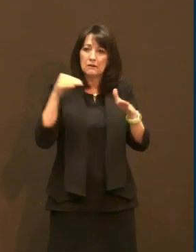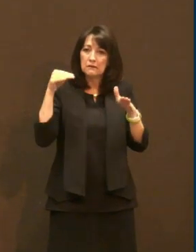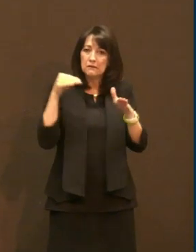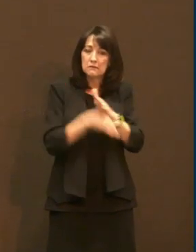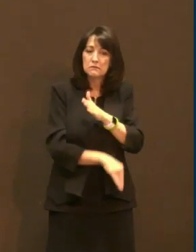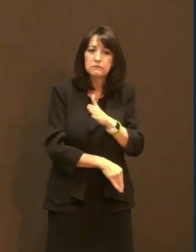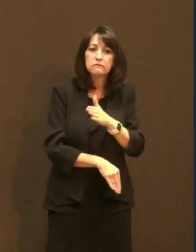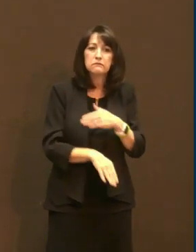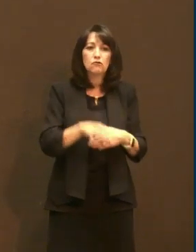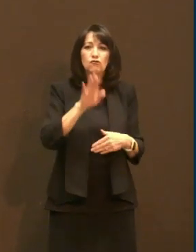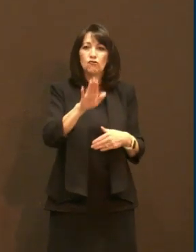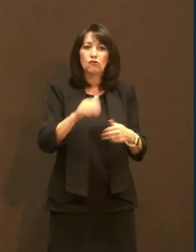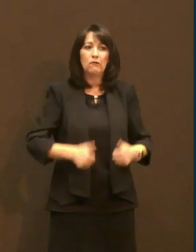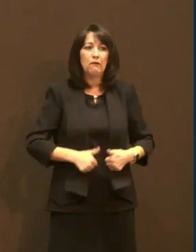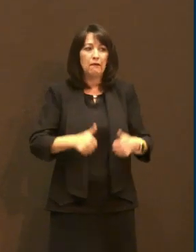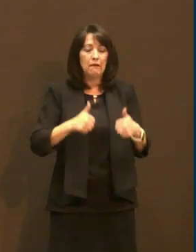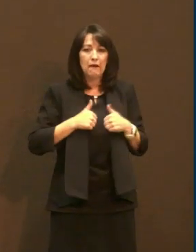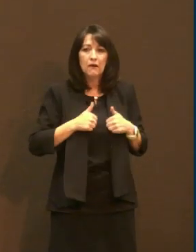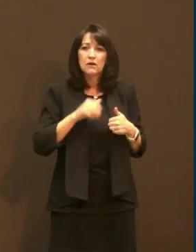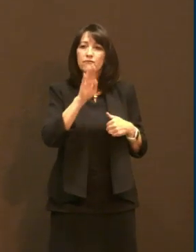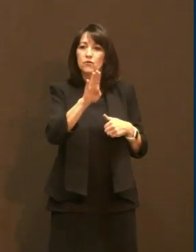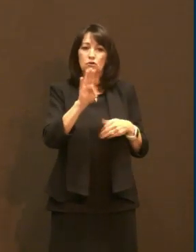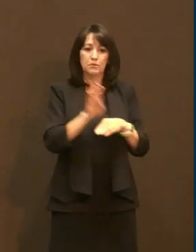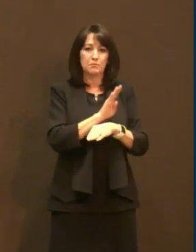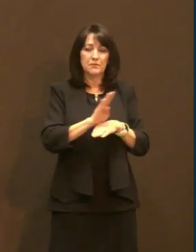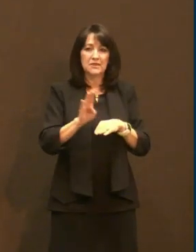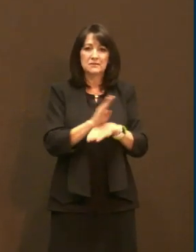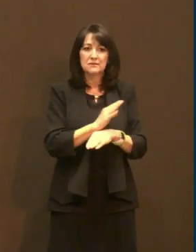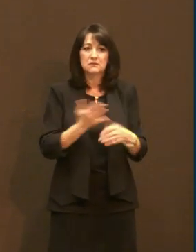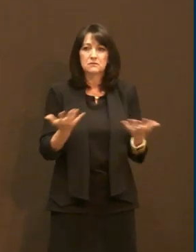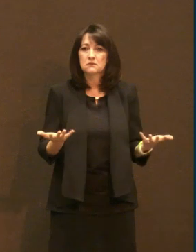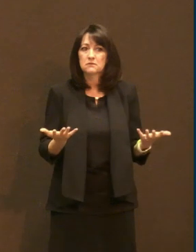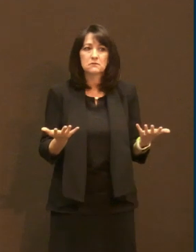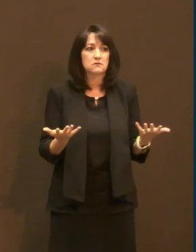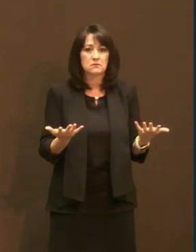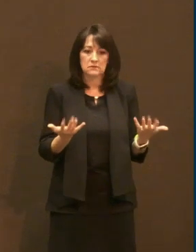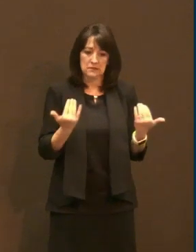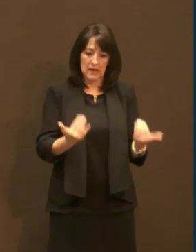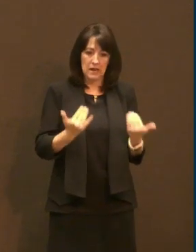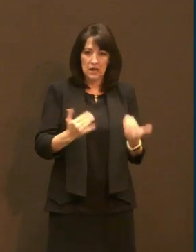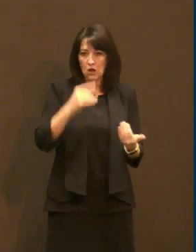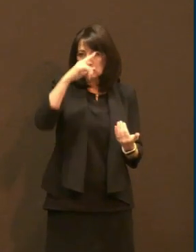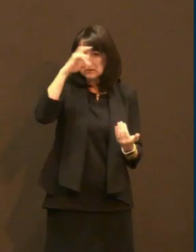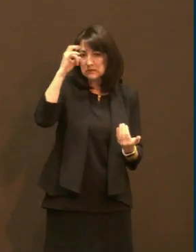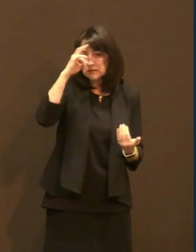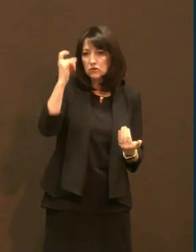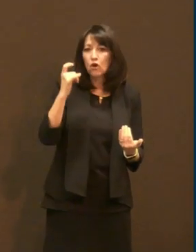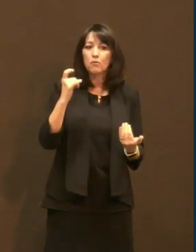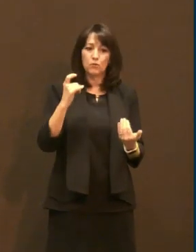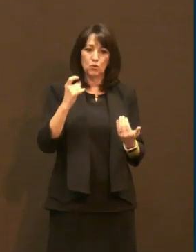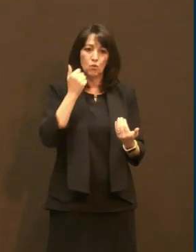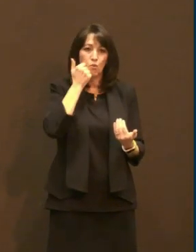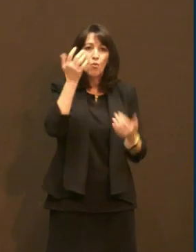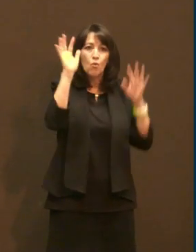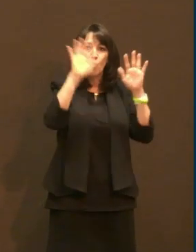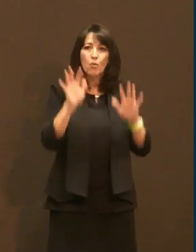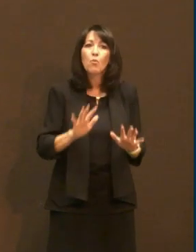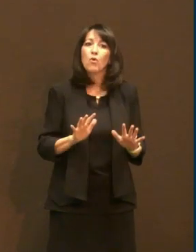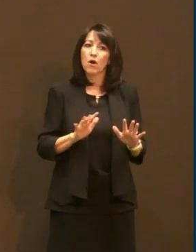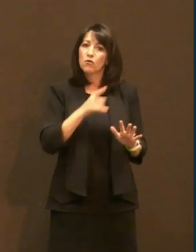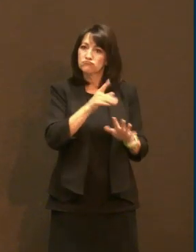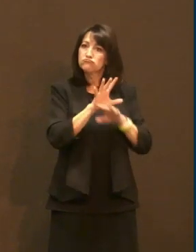and I hear the same restlessness, the same eagerness to get back to a more